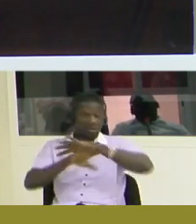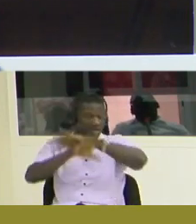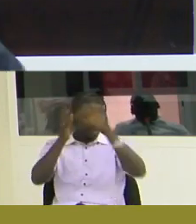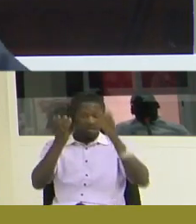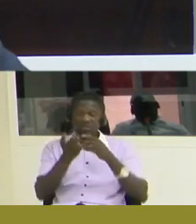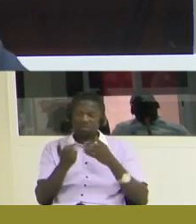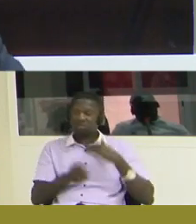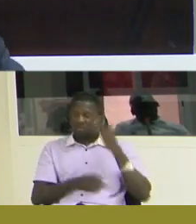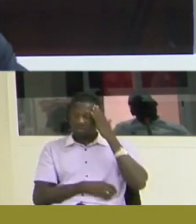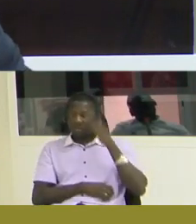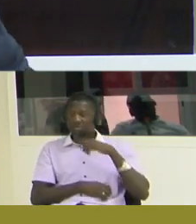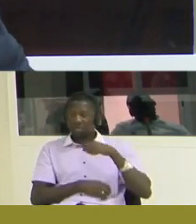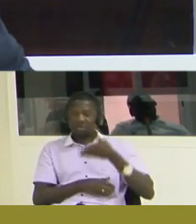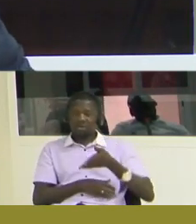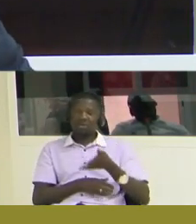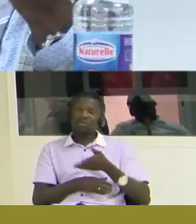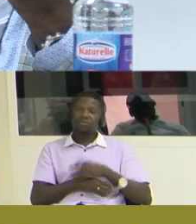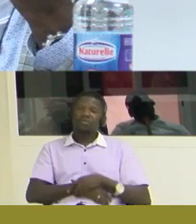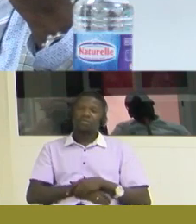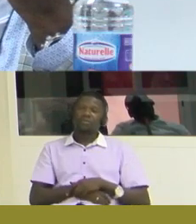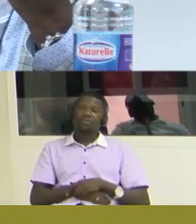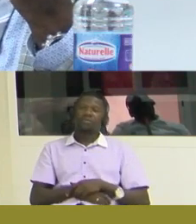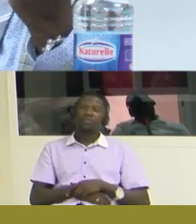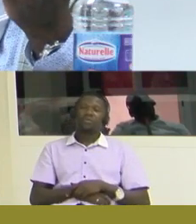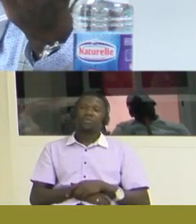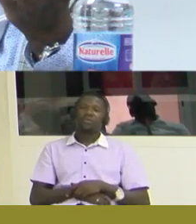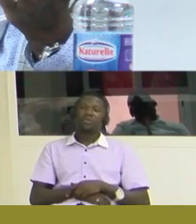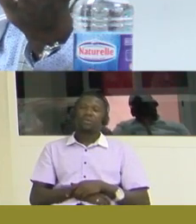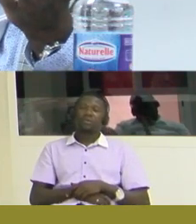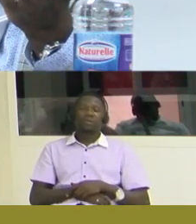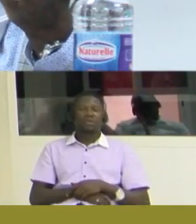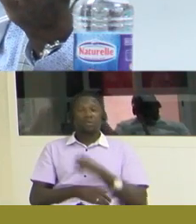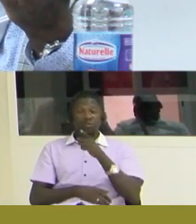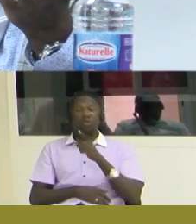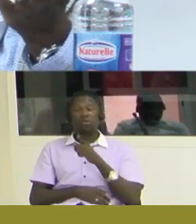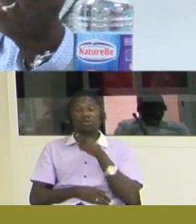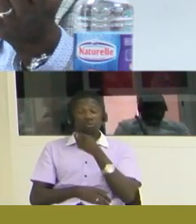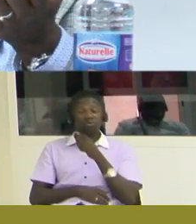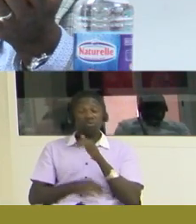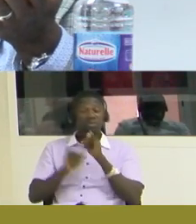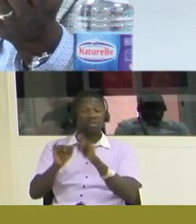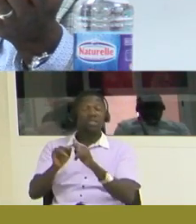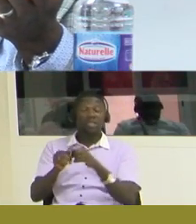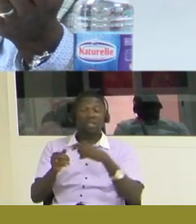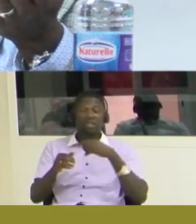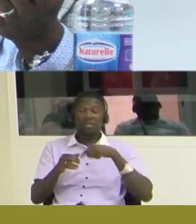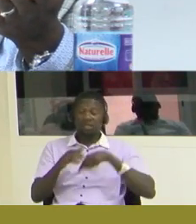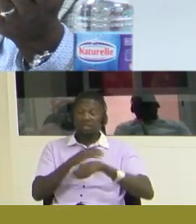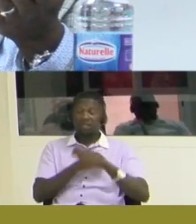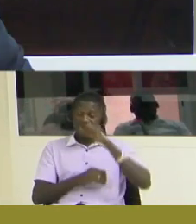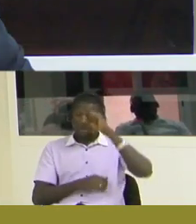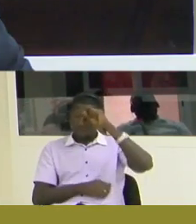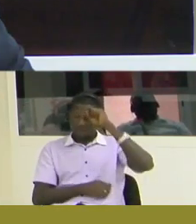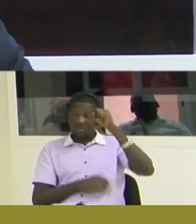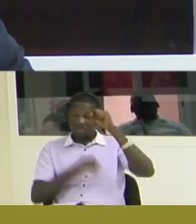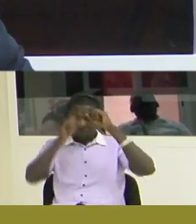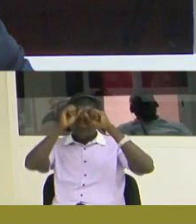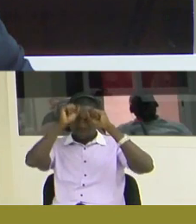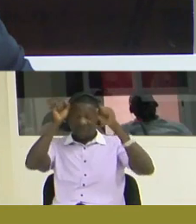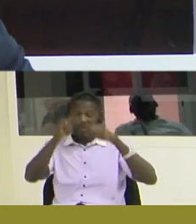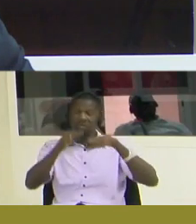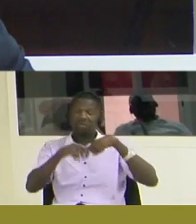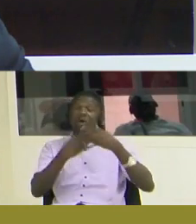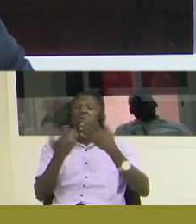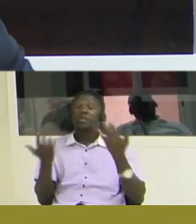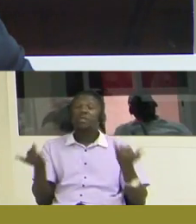have known that by now mr. singer but you stayed in government yes how many years for 13 years and for